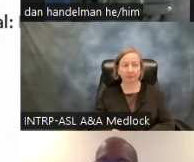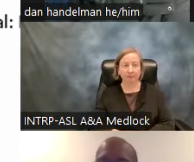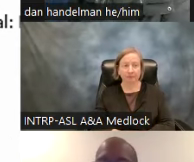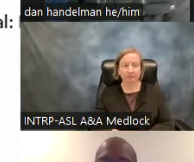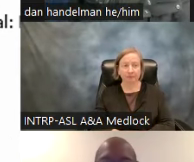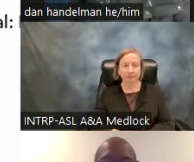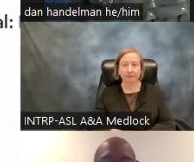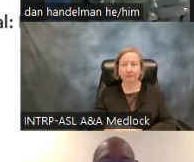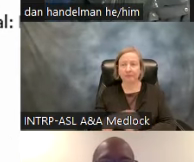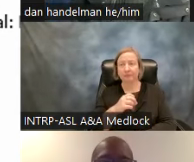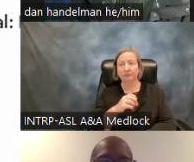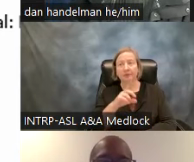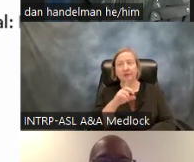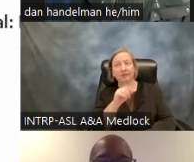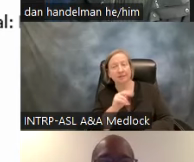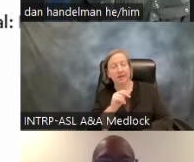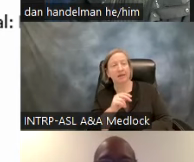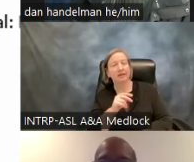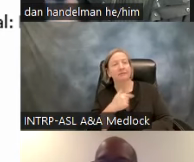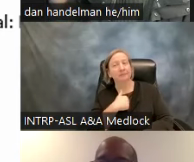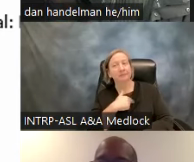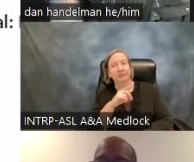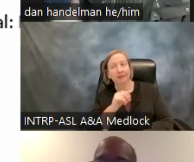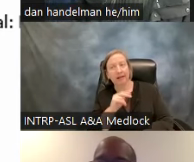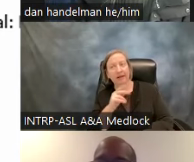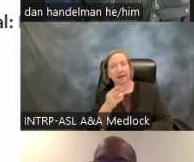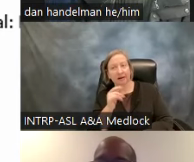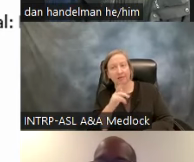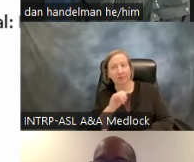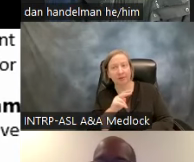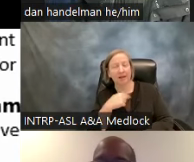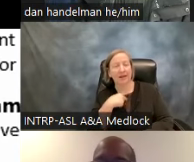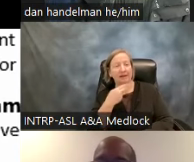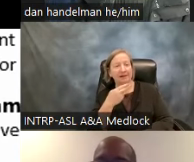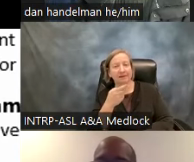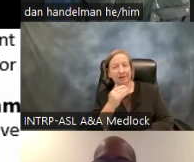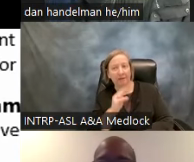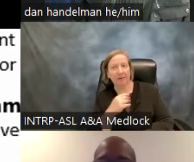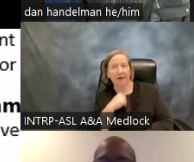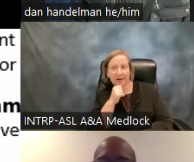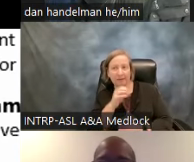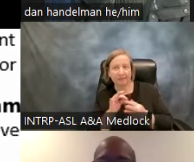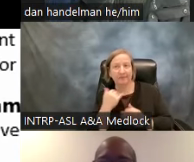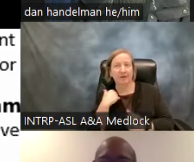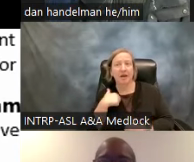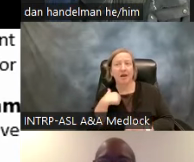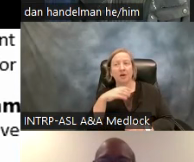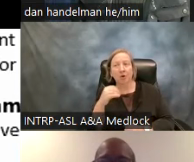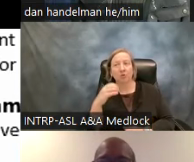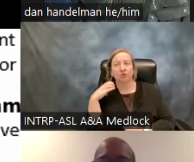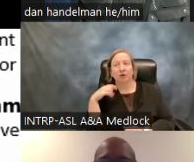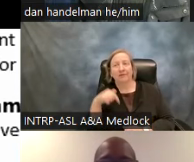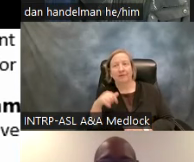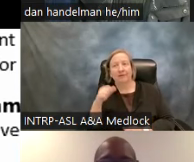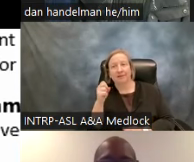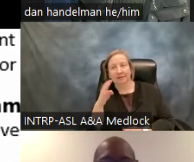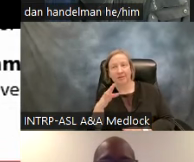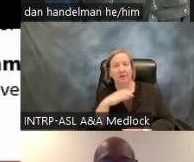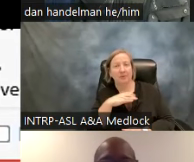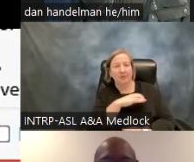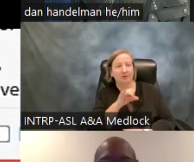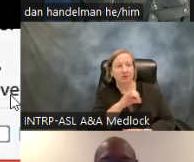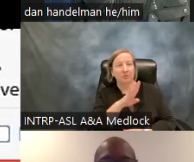All right, my turn. Again, this is Dan Handelman. I use he, him pronouns. I didn't say that before. And I'm co-chair of this subcommittee as well. So B2